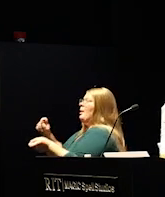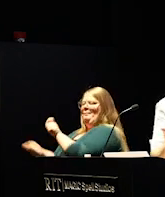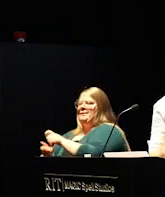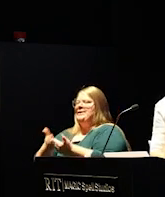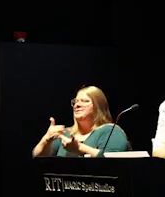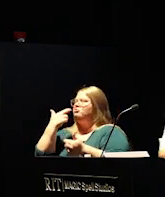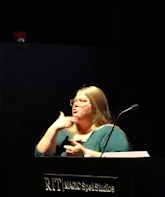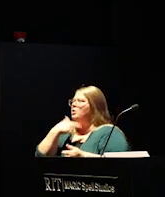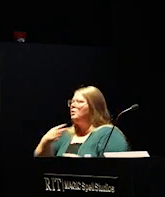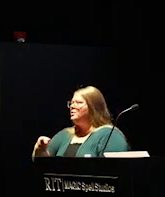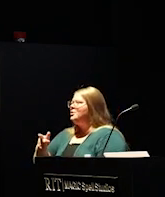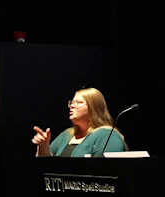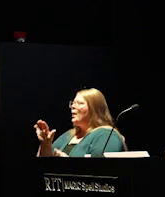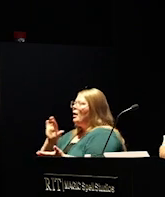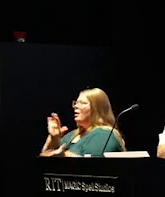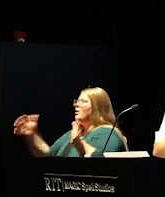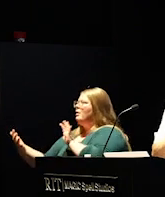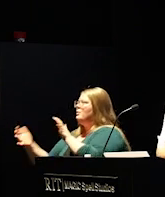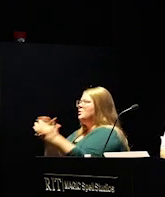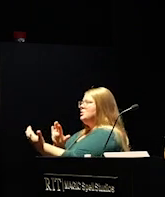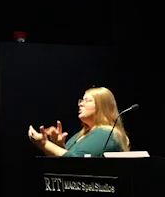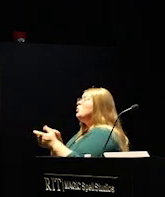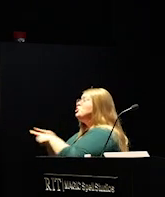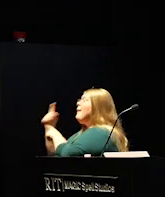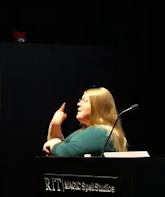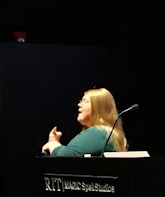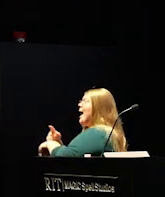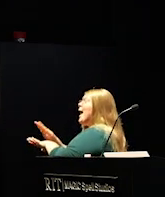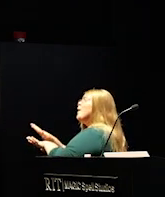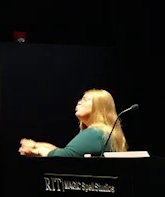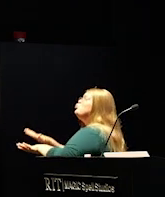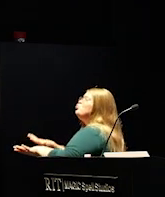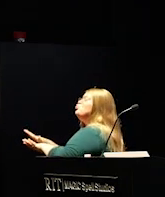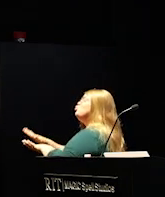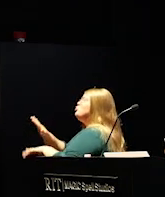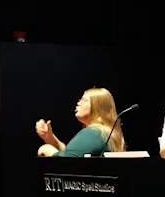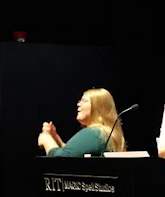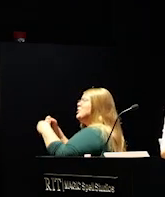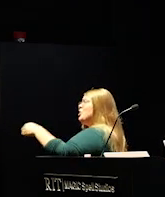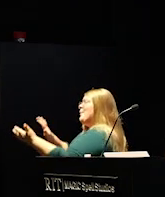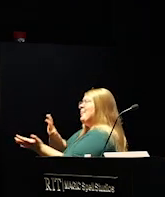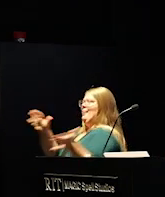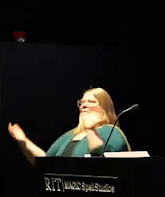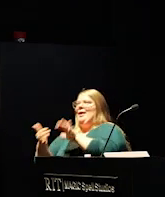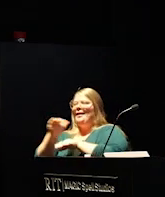like nicknamed it like Jekyll and Hyde at first. Like, it's going to be this nice polite restaurant during the day, and that's going to be this moody restaurant at